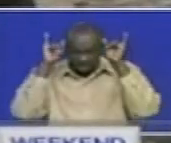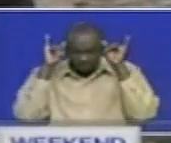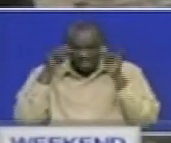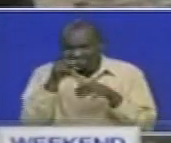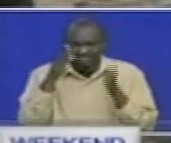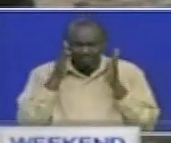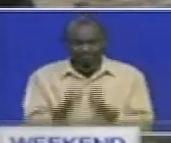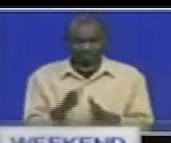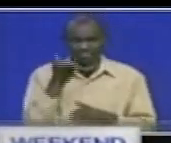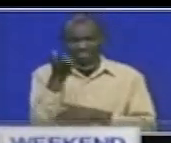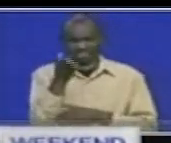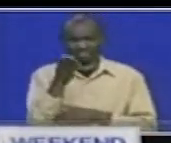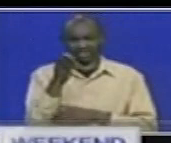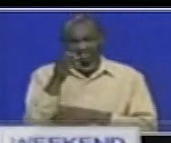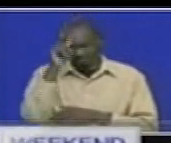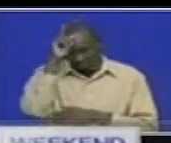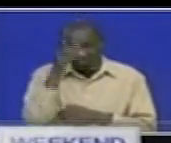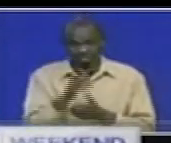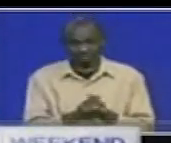guy in next door in the